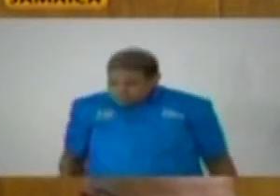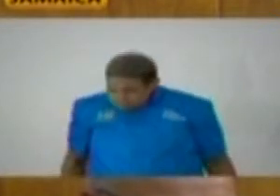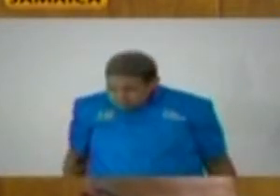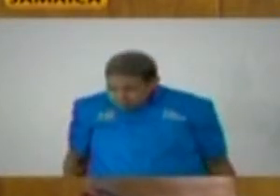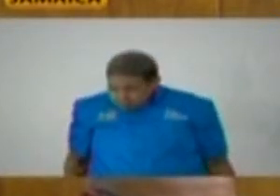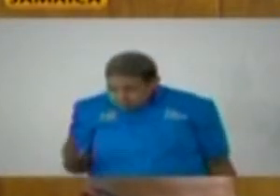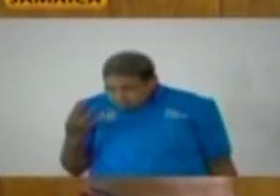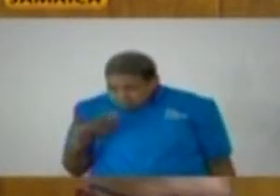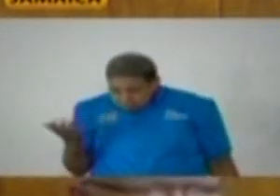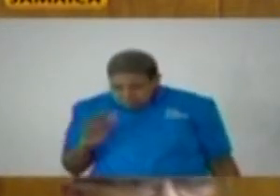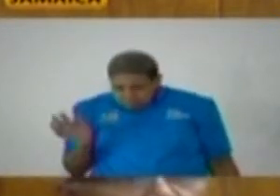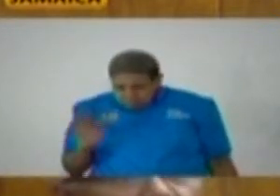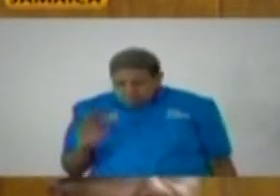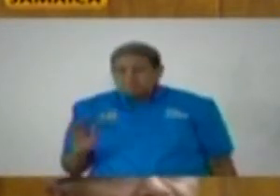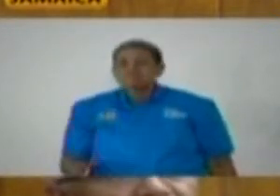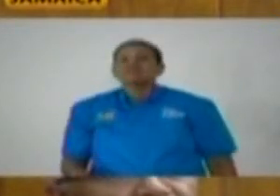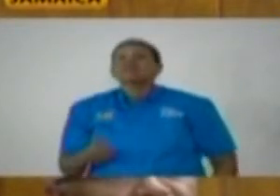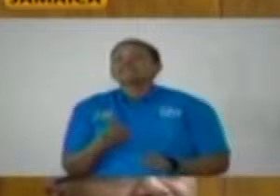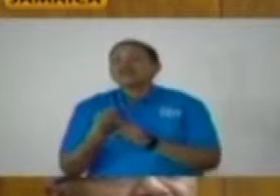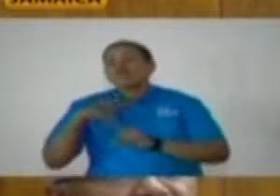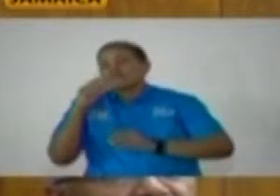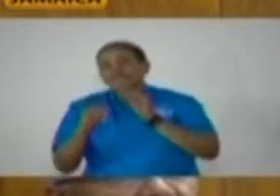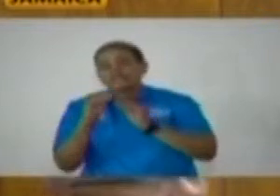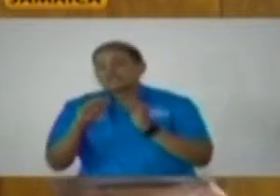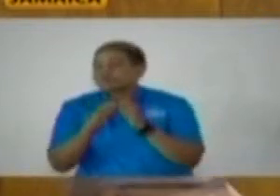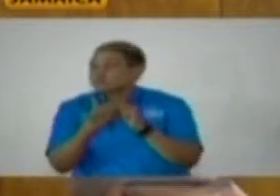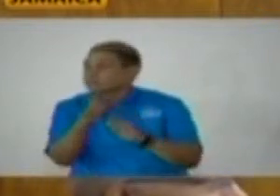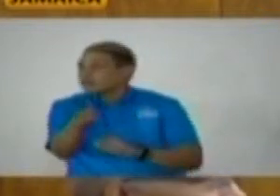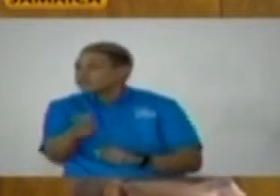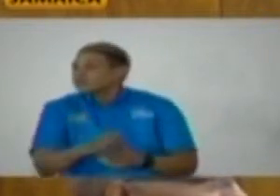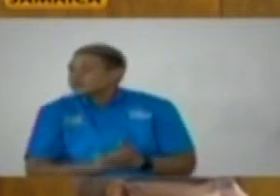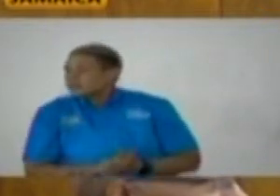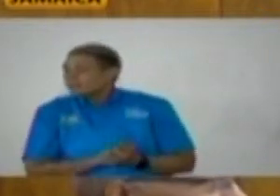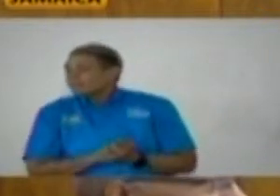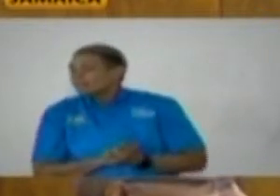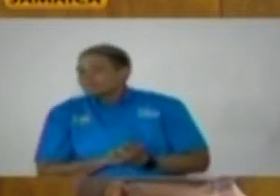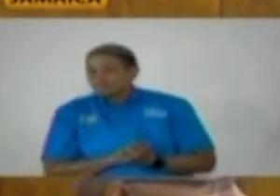to take the help. We have to fix the problem.